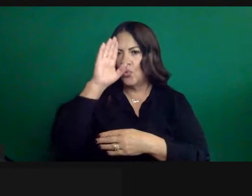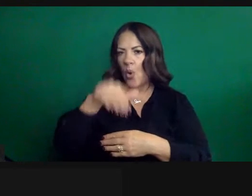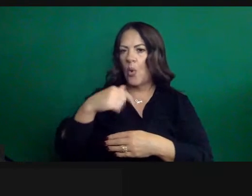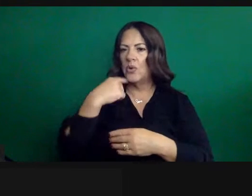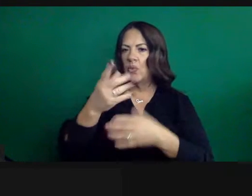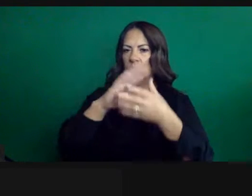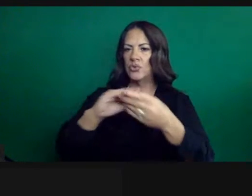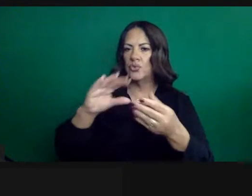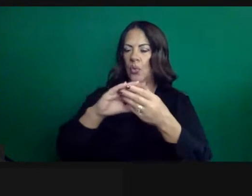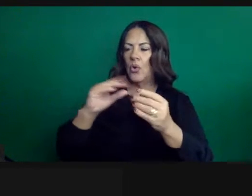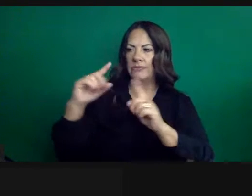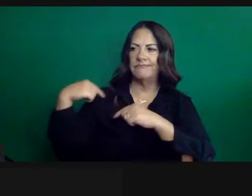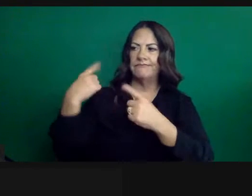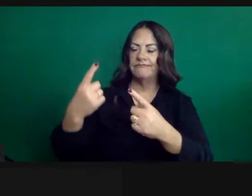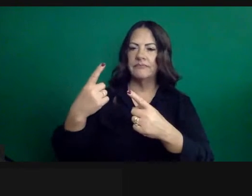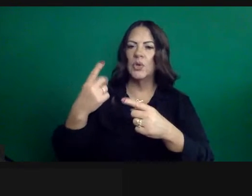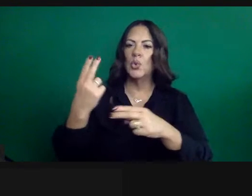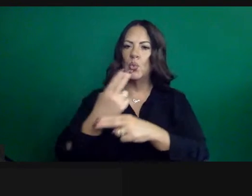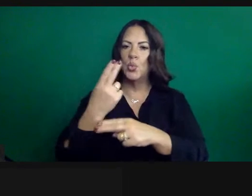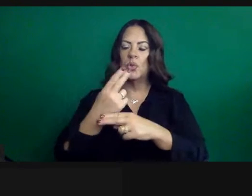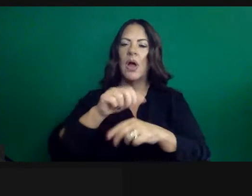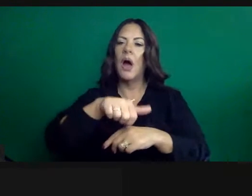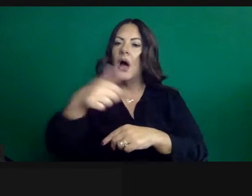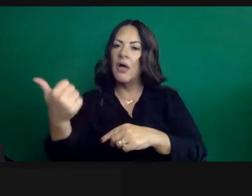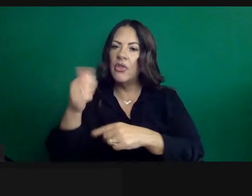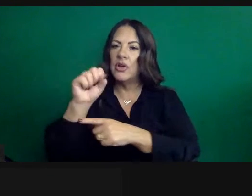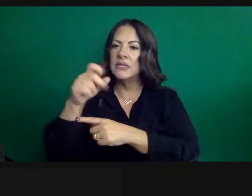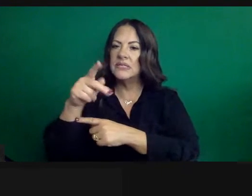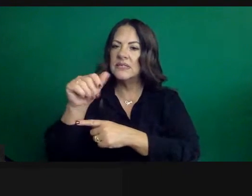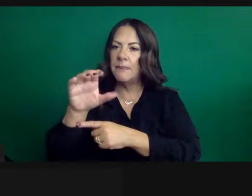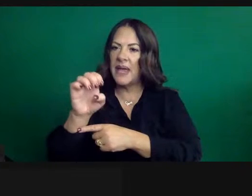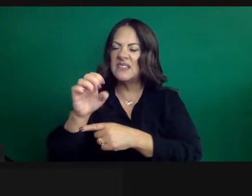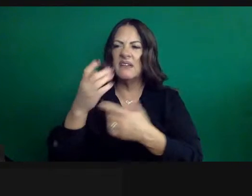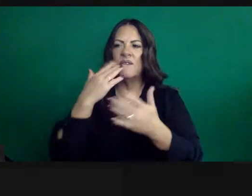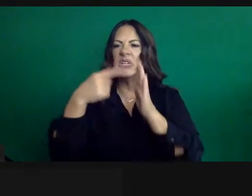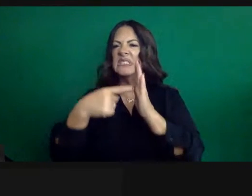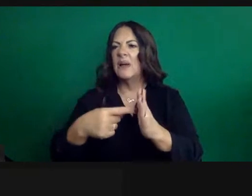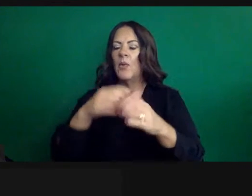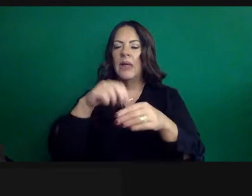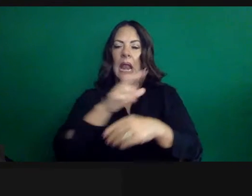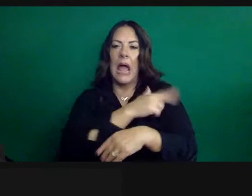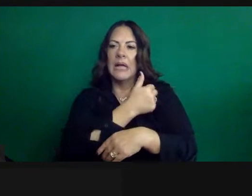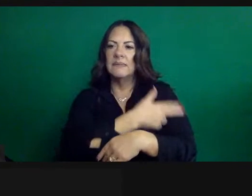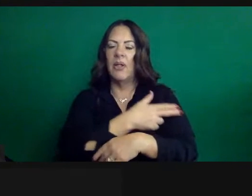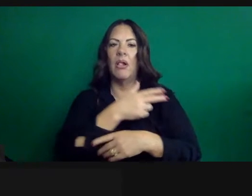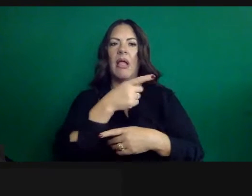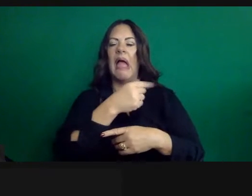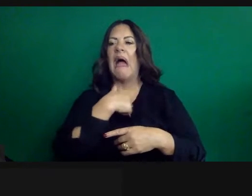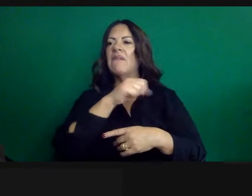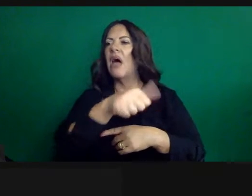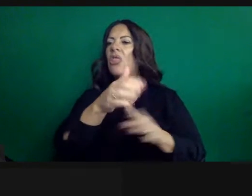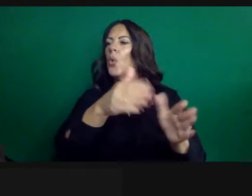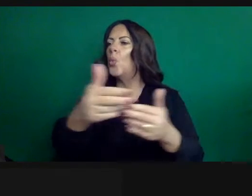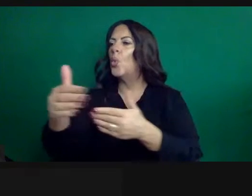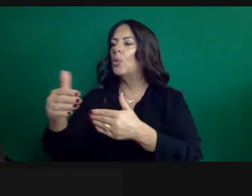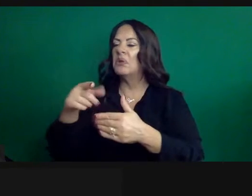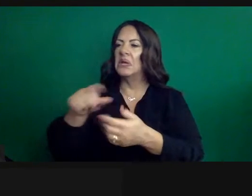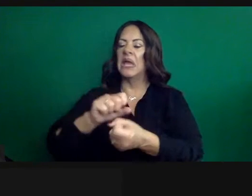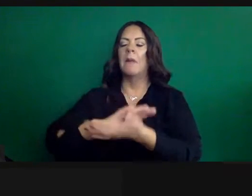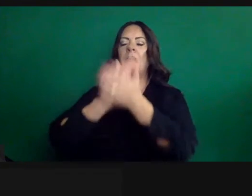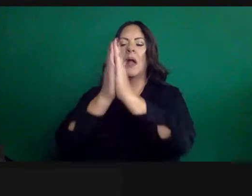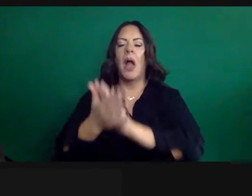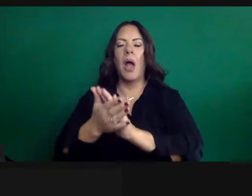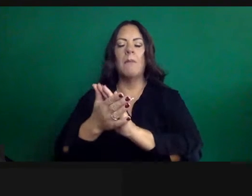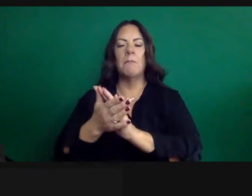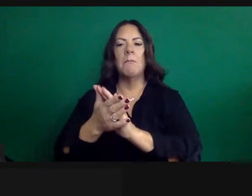stories about using spaces that are not normally patient care spaces now deployed to take care of some